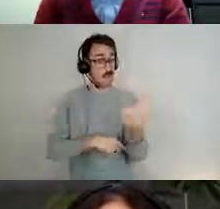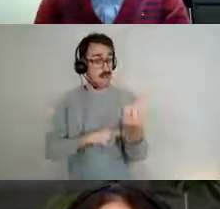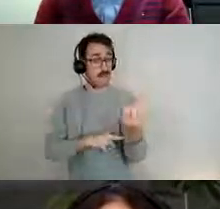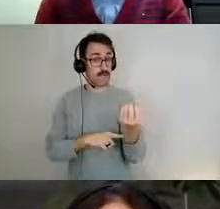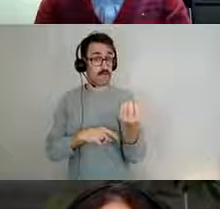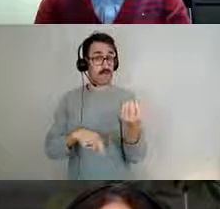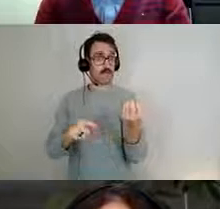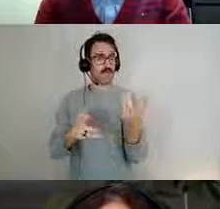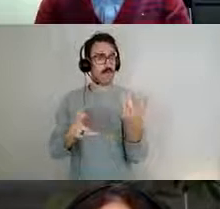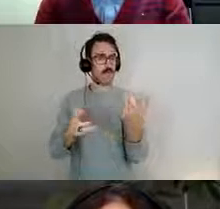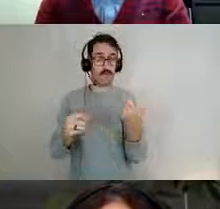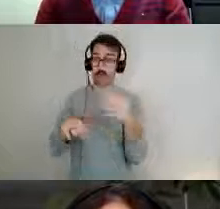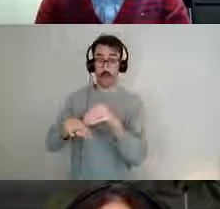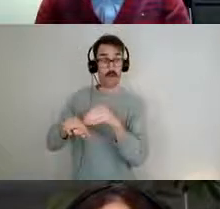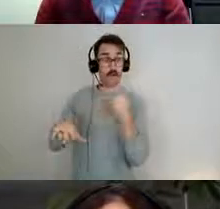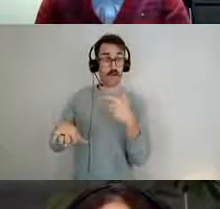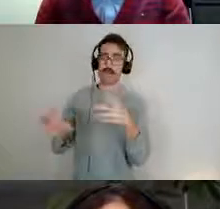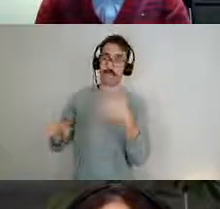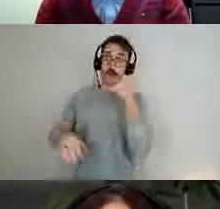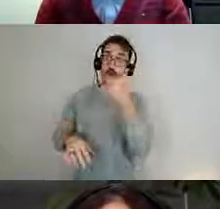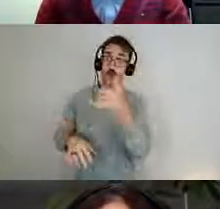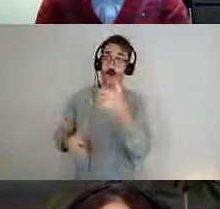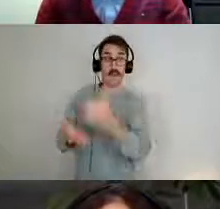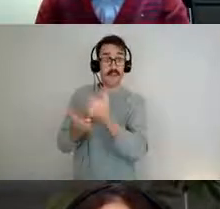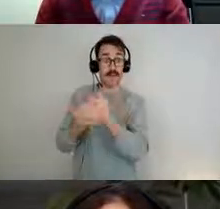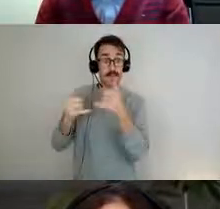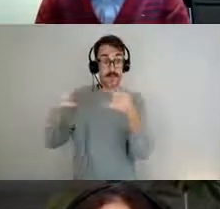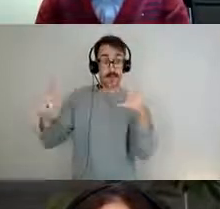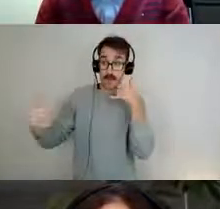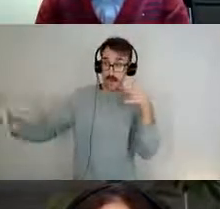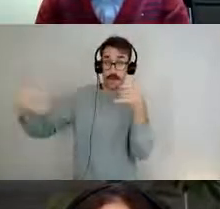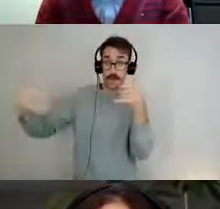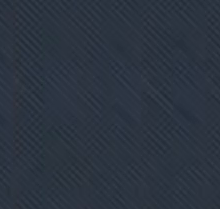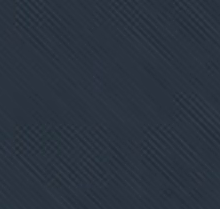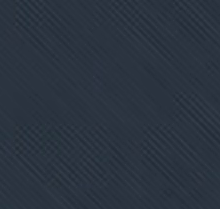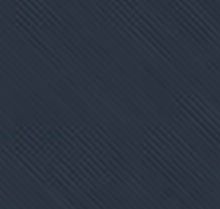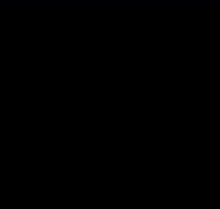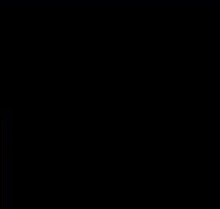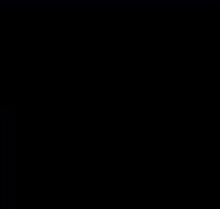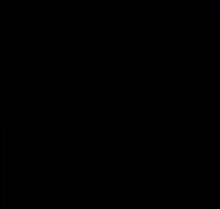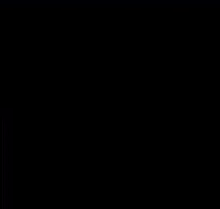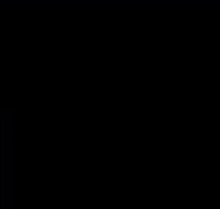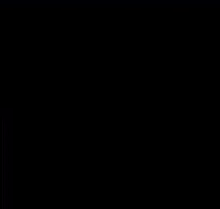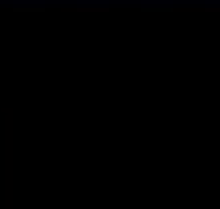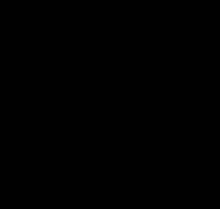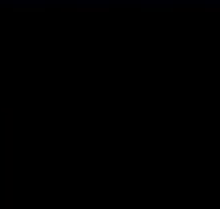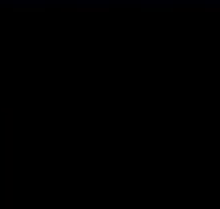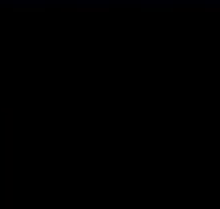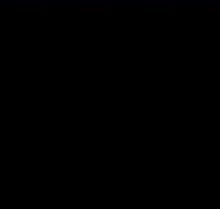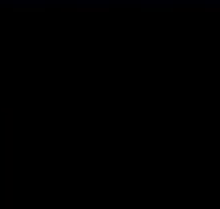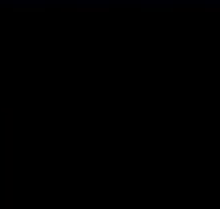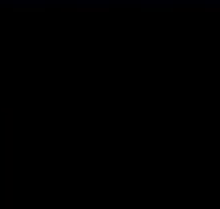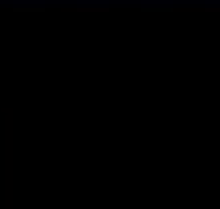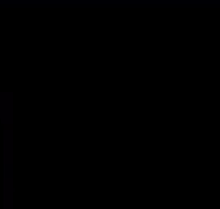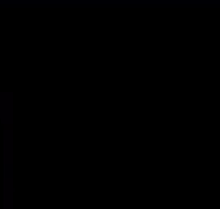you want to call the helpline, it's for direction and to help